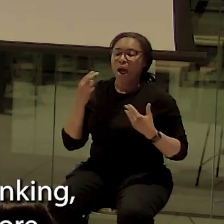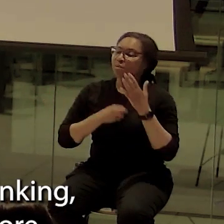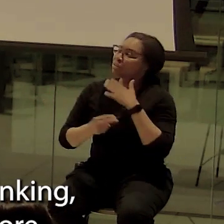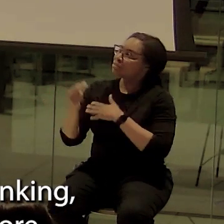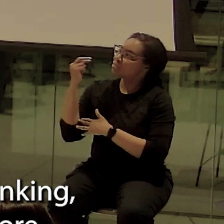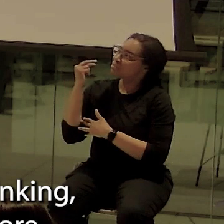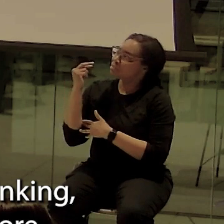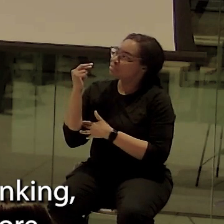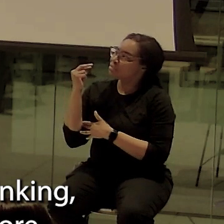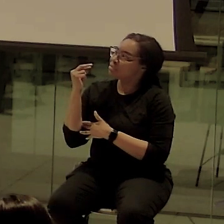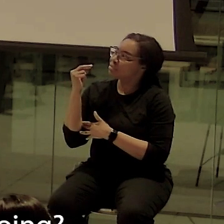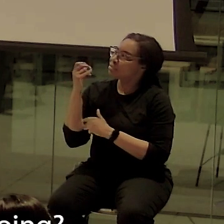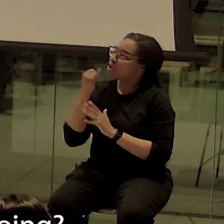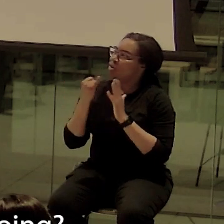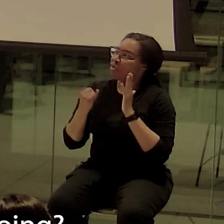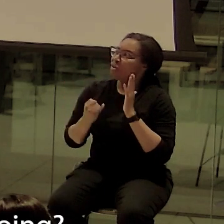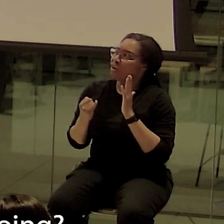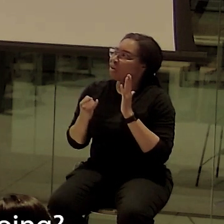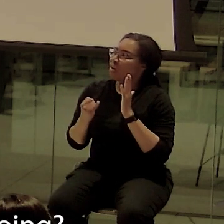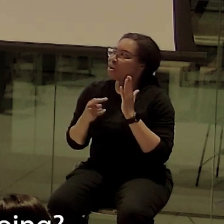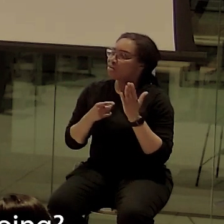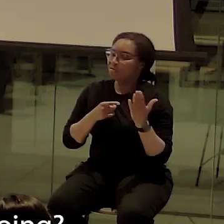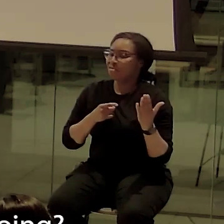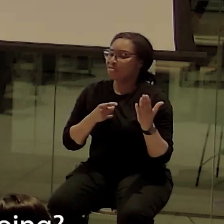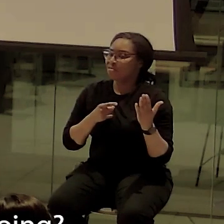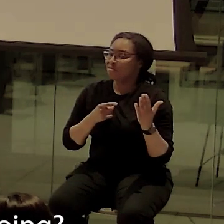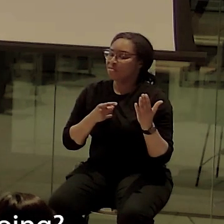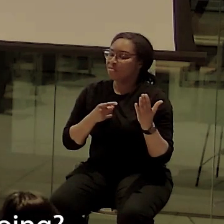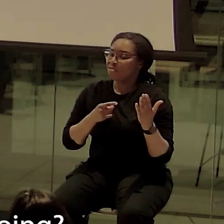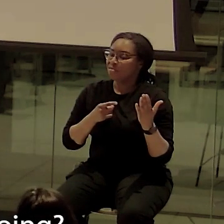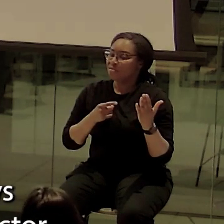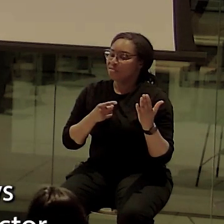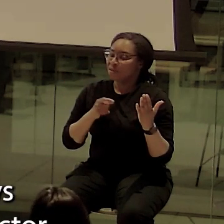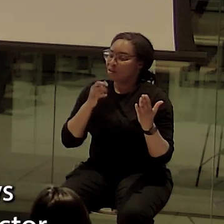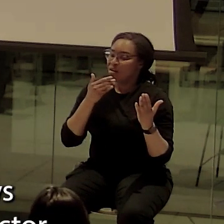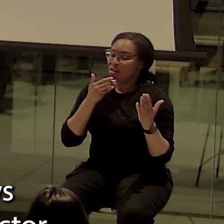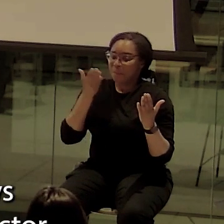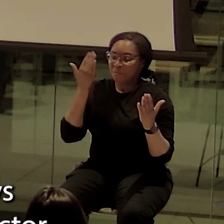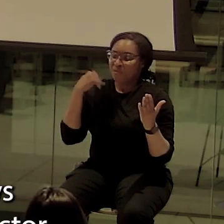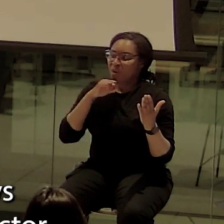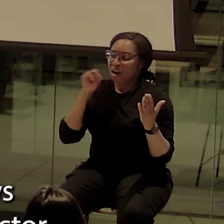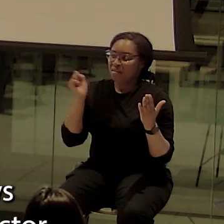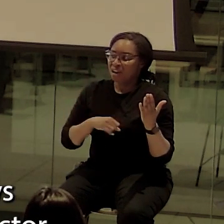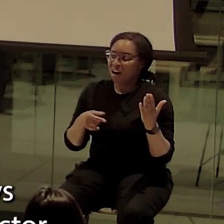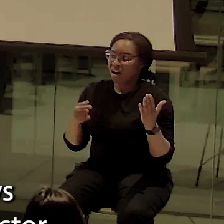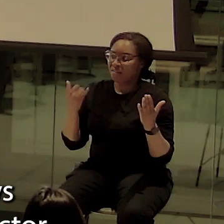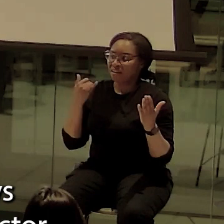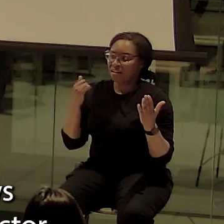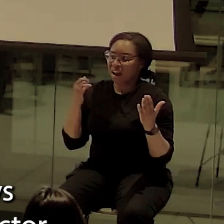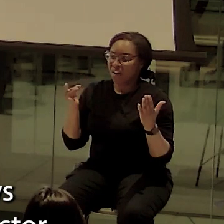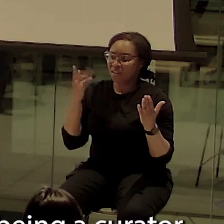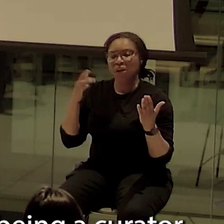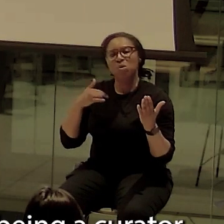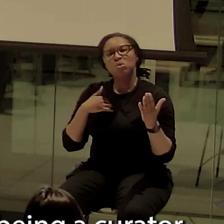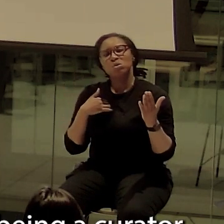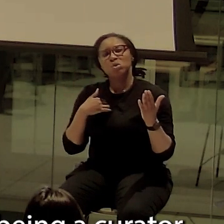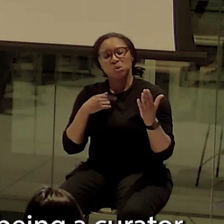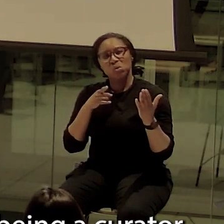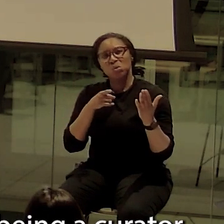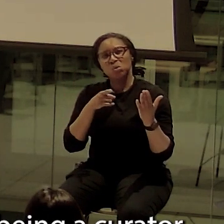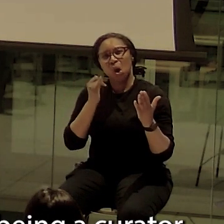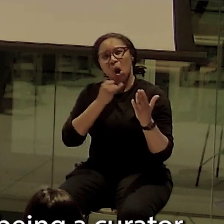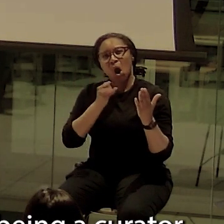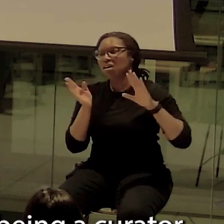I don't think I like art anymore. Like, I don't, like, what am I doing? Like, I need to, I've always wanted to be a casting director. I was like,